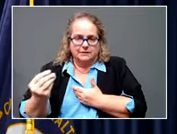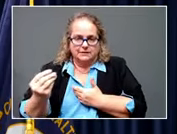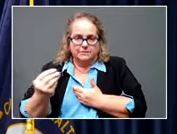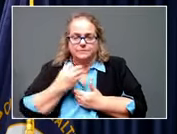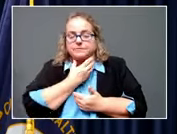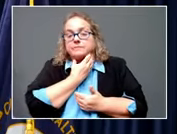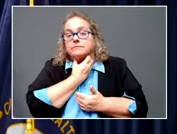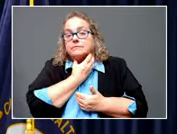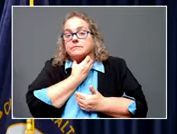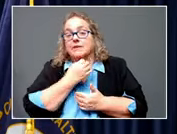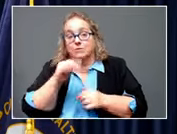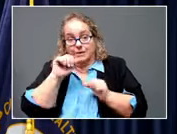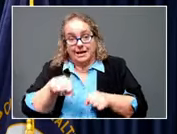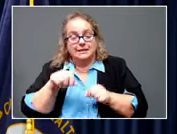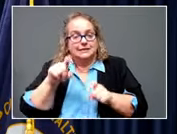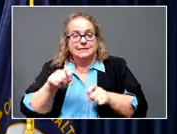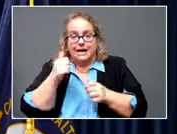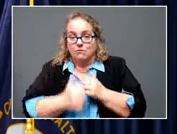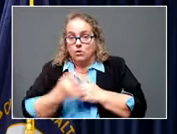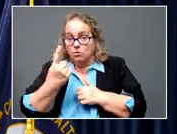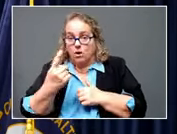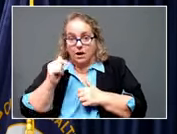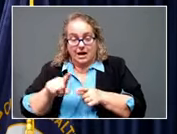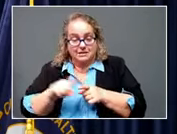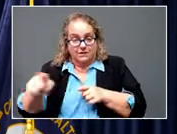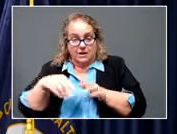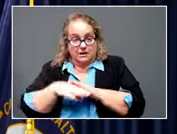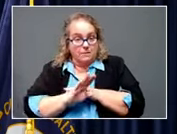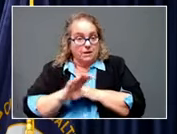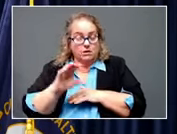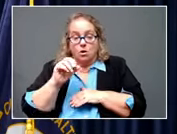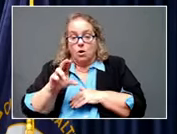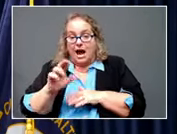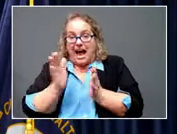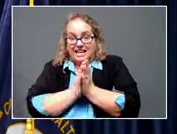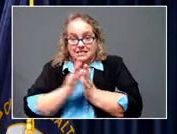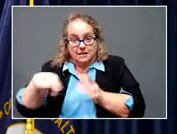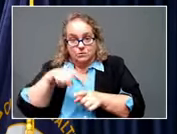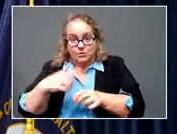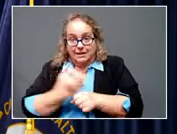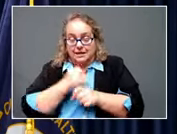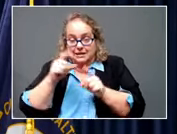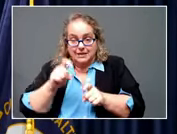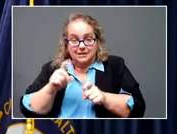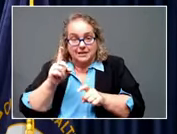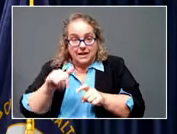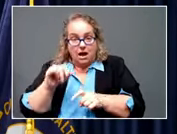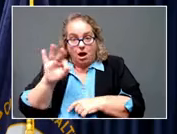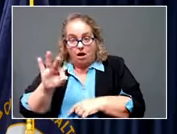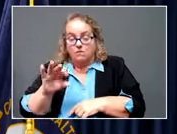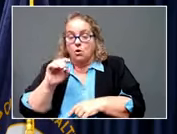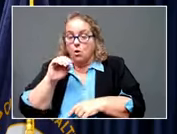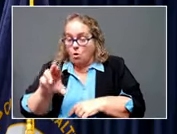everybody as they come in, or at least ask them to get tested the day of or the day